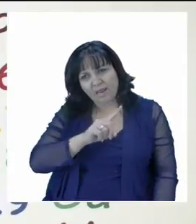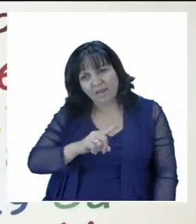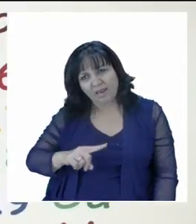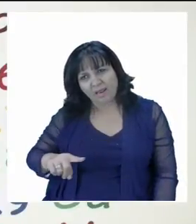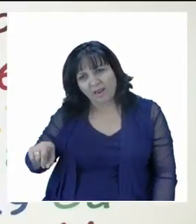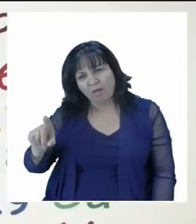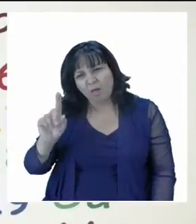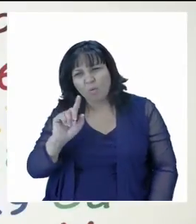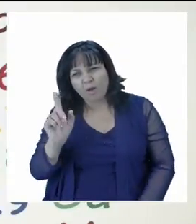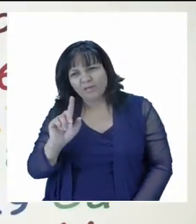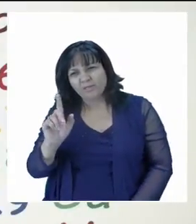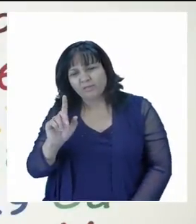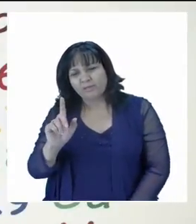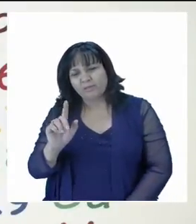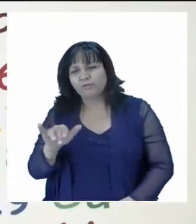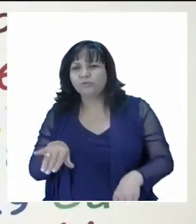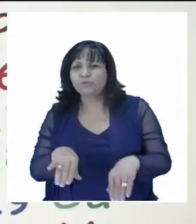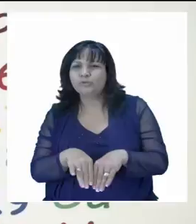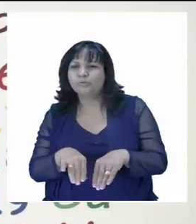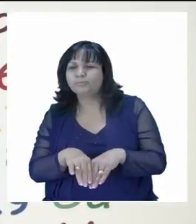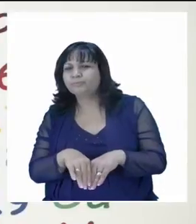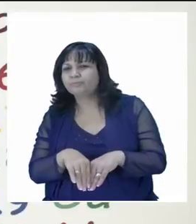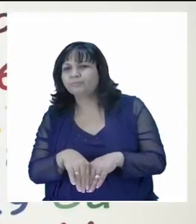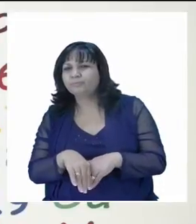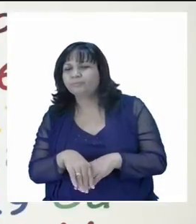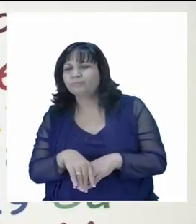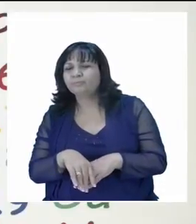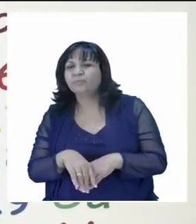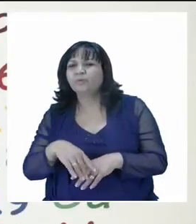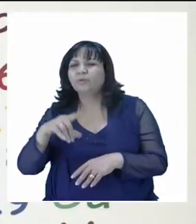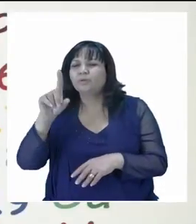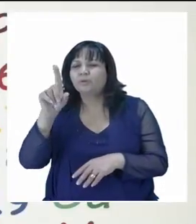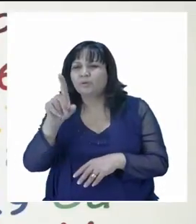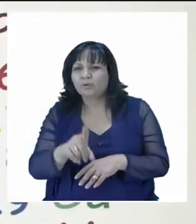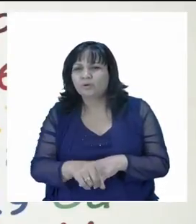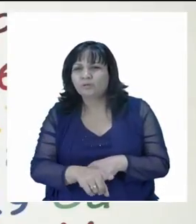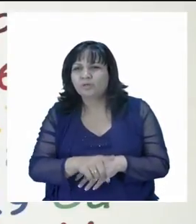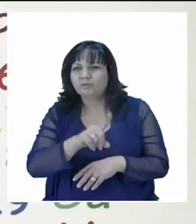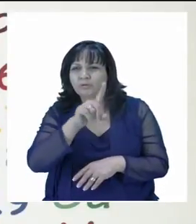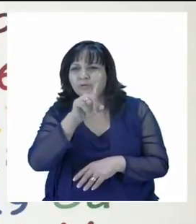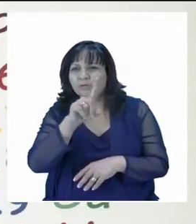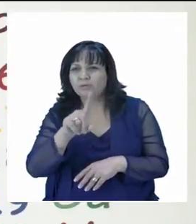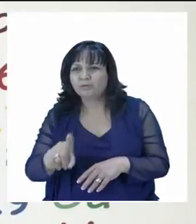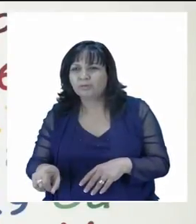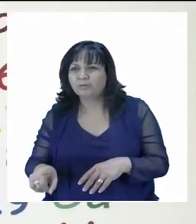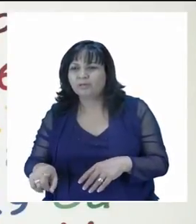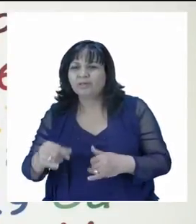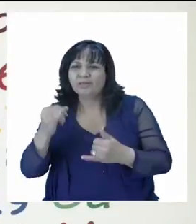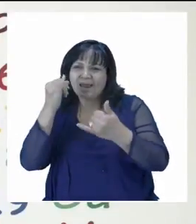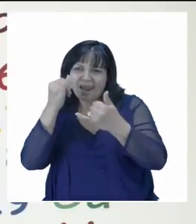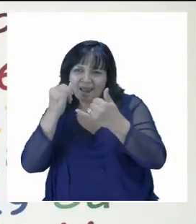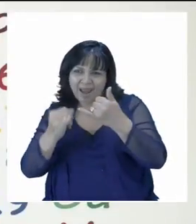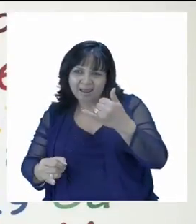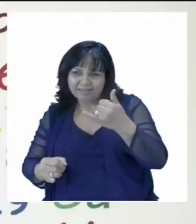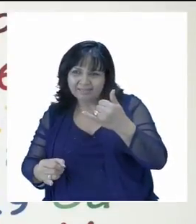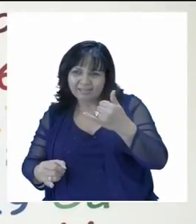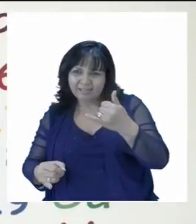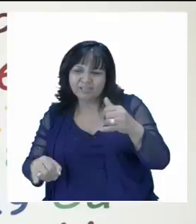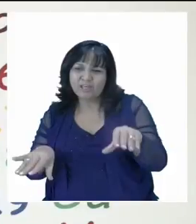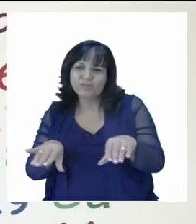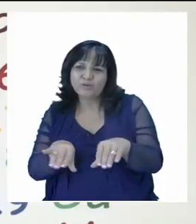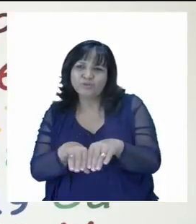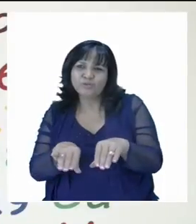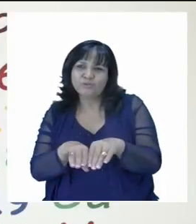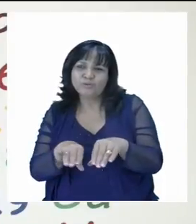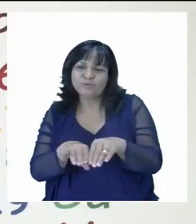then you are going to cross out the last thing you do during